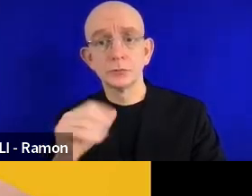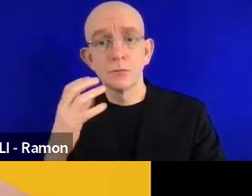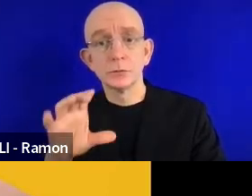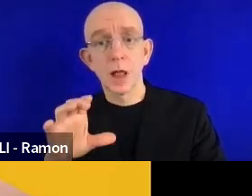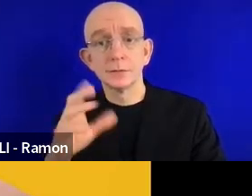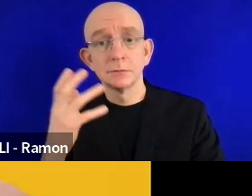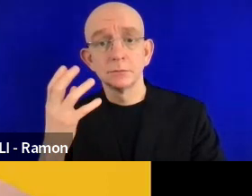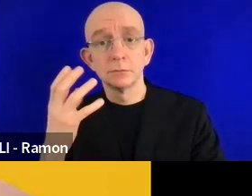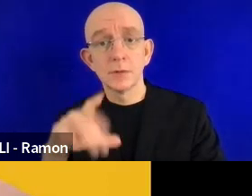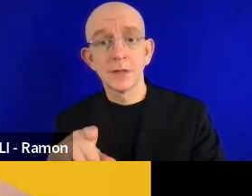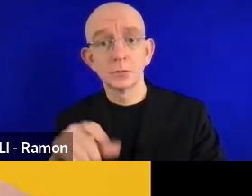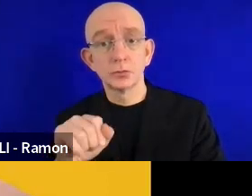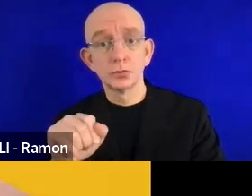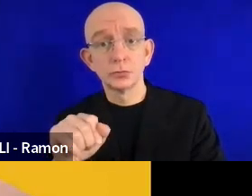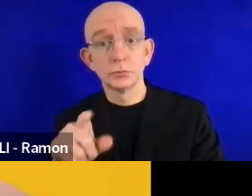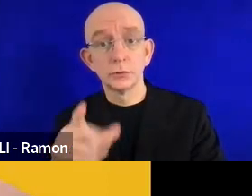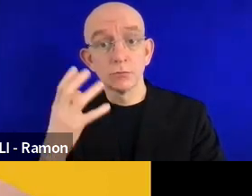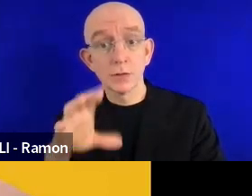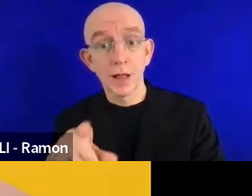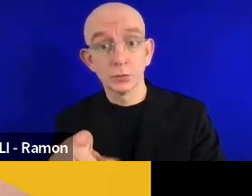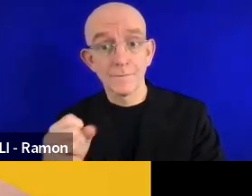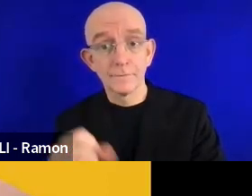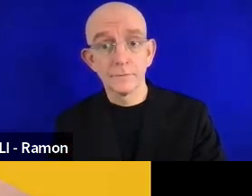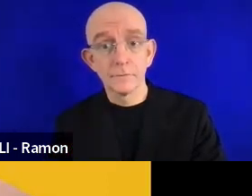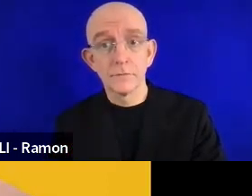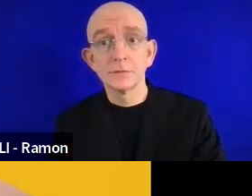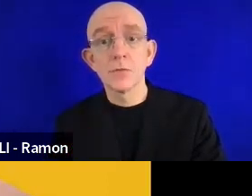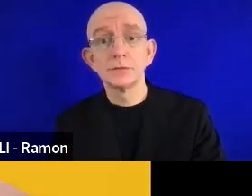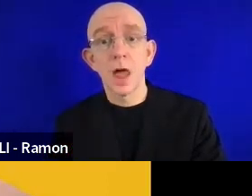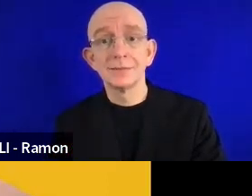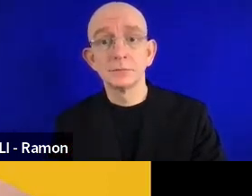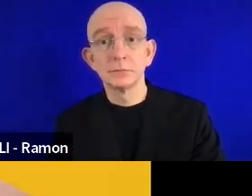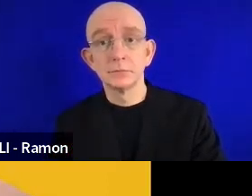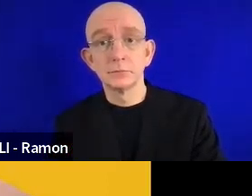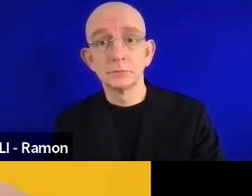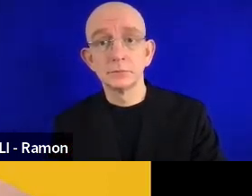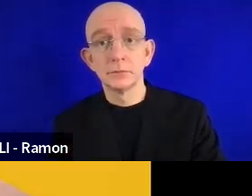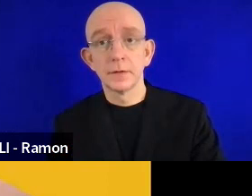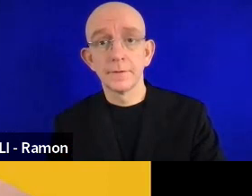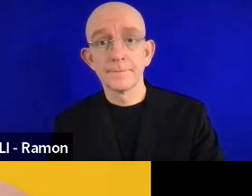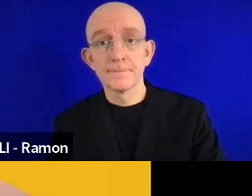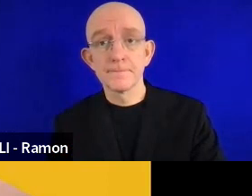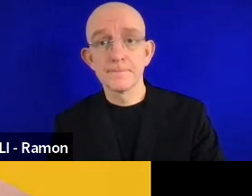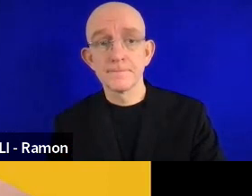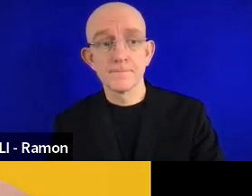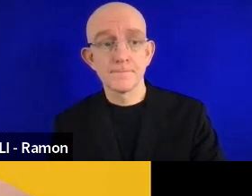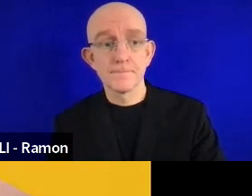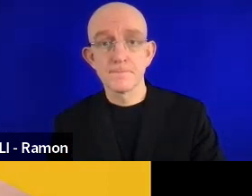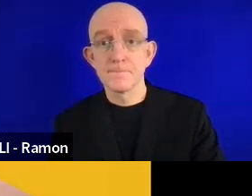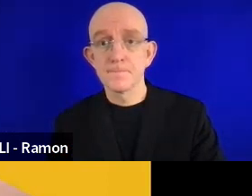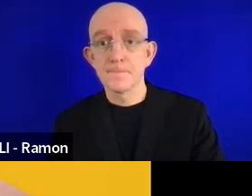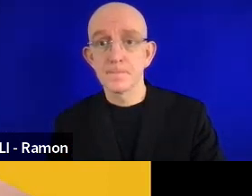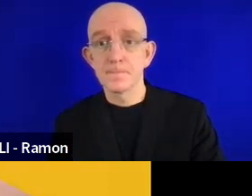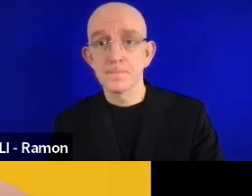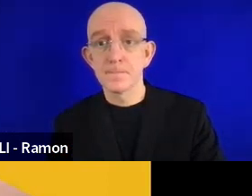to address various challenges. My name is Chai Chai. I'm Chief of Gender Equality and